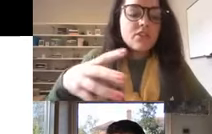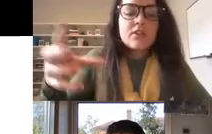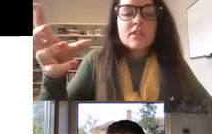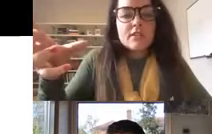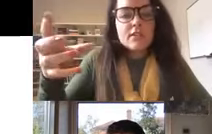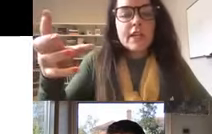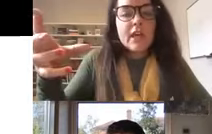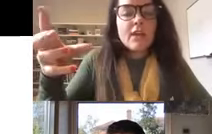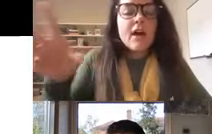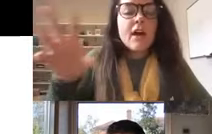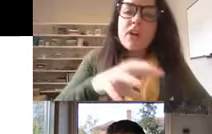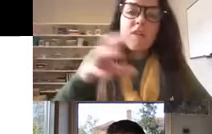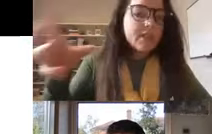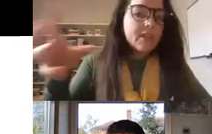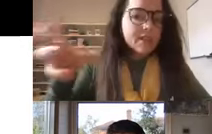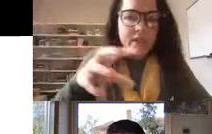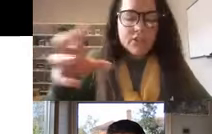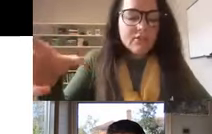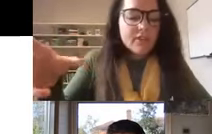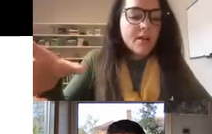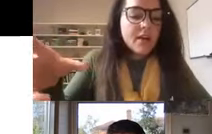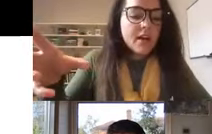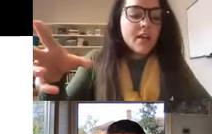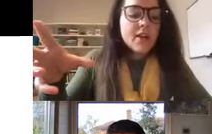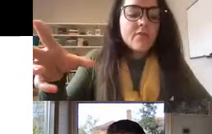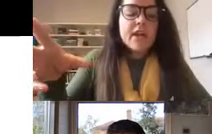framing students' learning of complex spatial